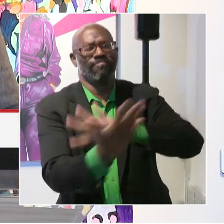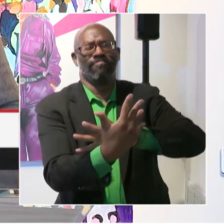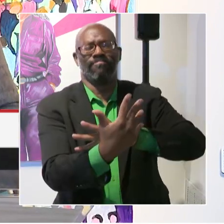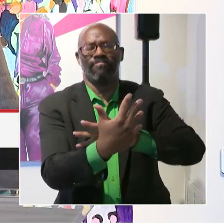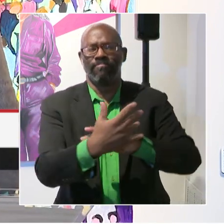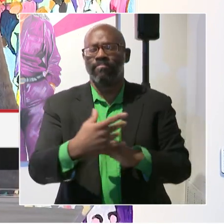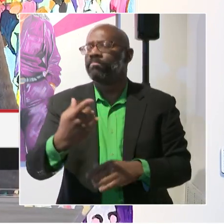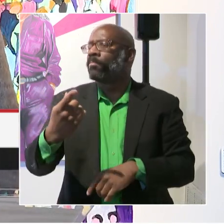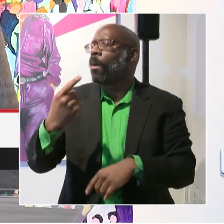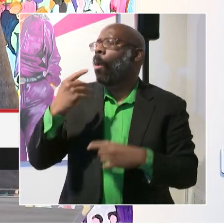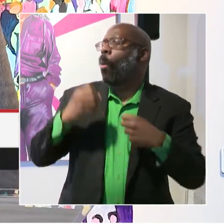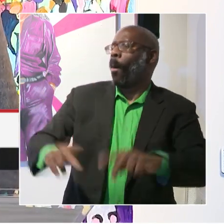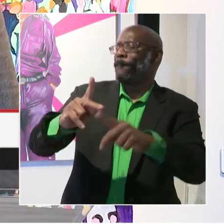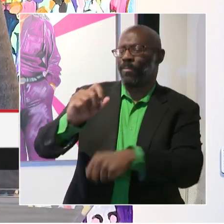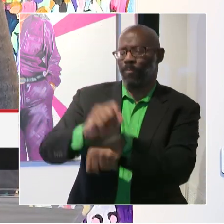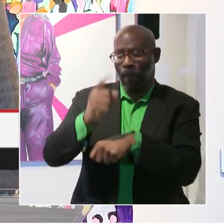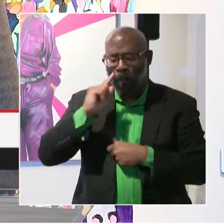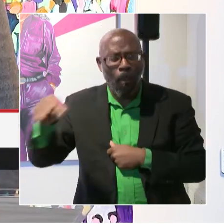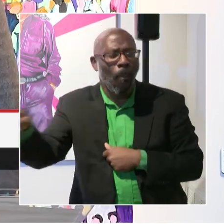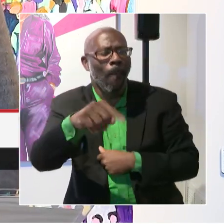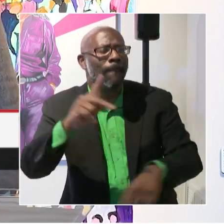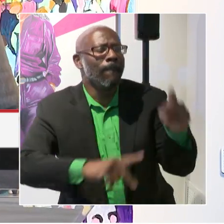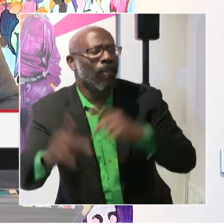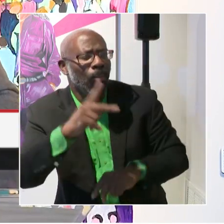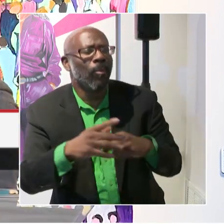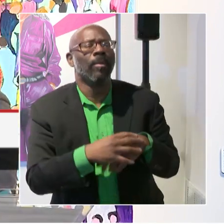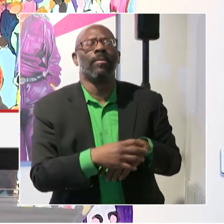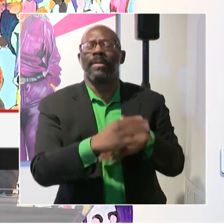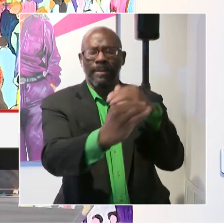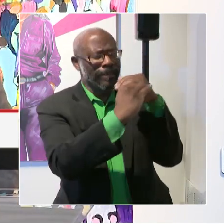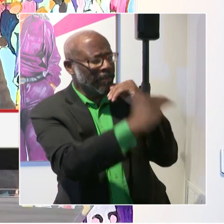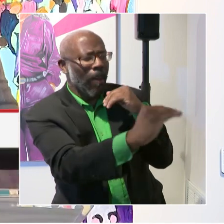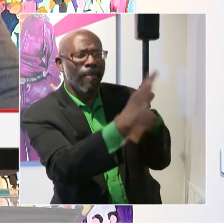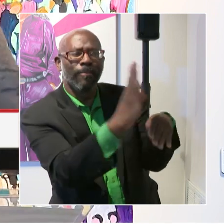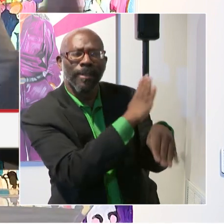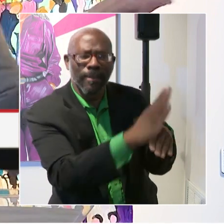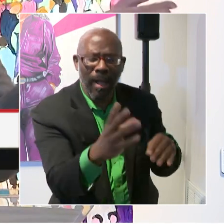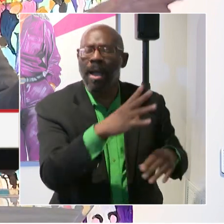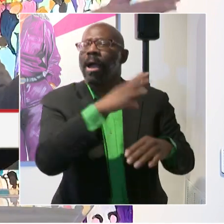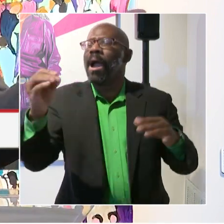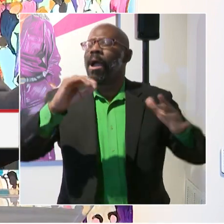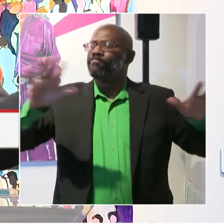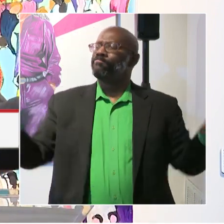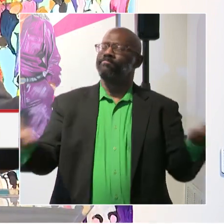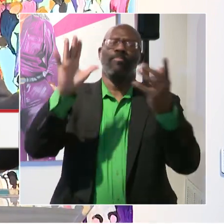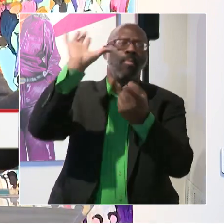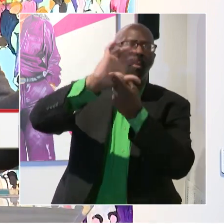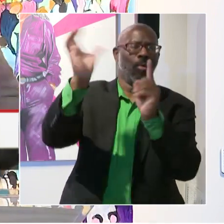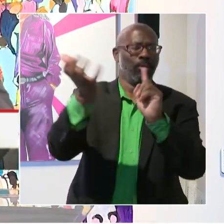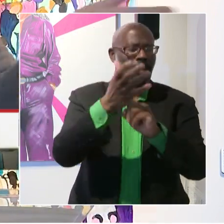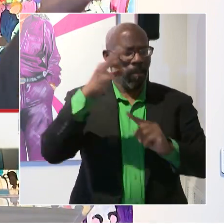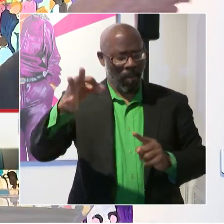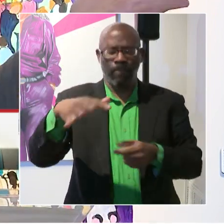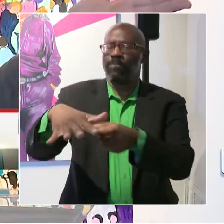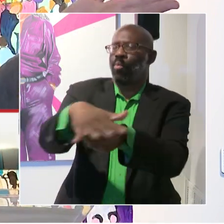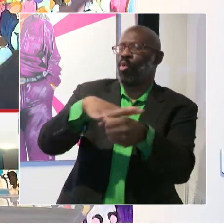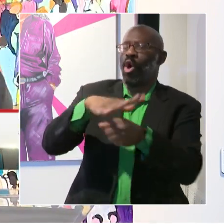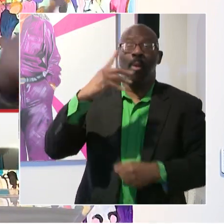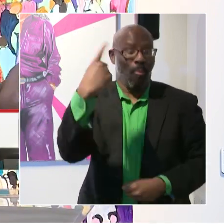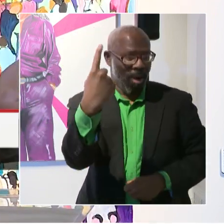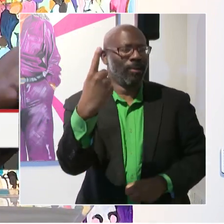of belonging as a stabilizing cultural institution here in Ward 1. And all of you here today do the